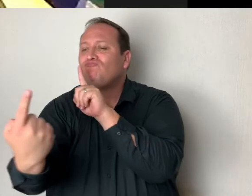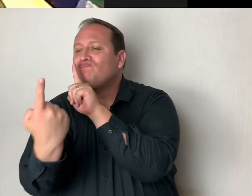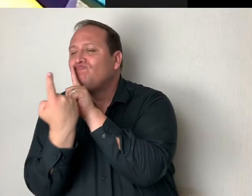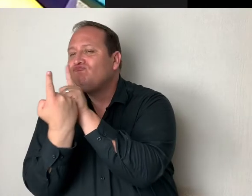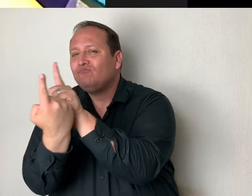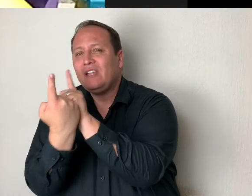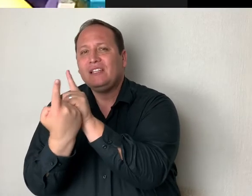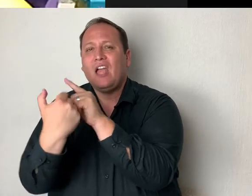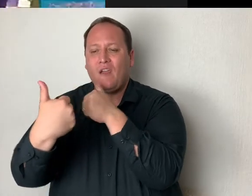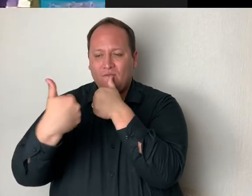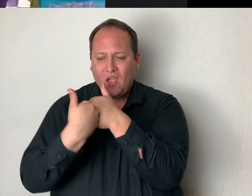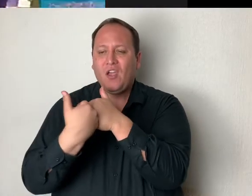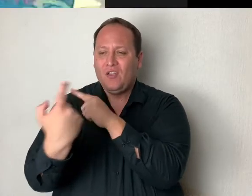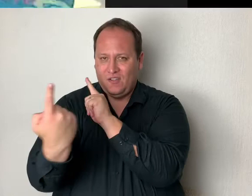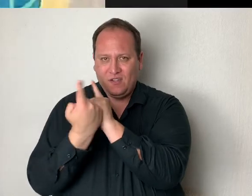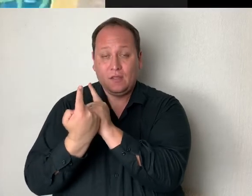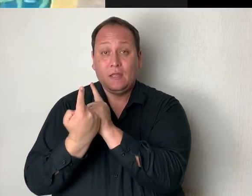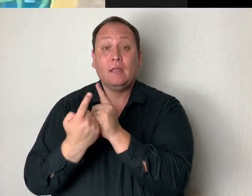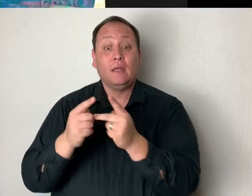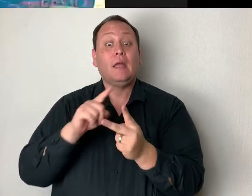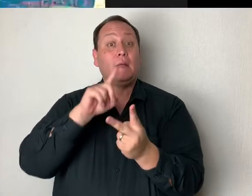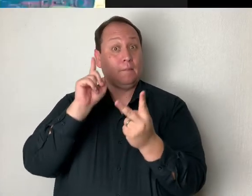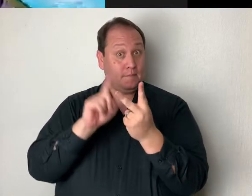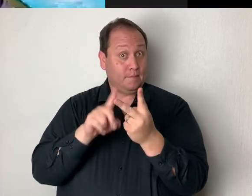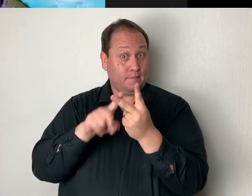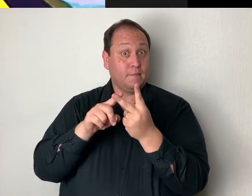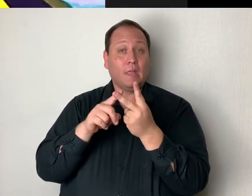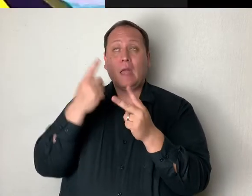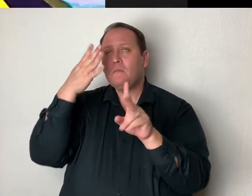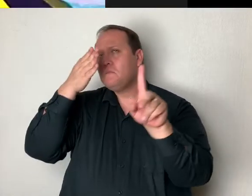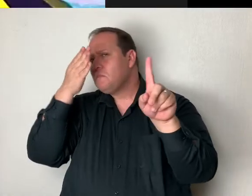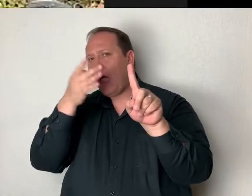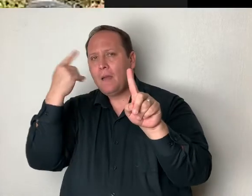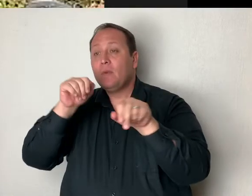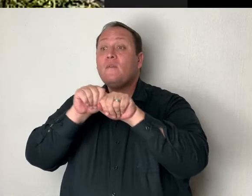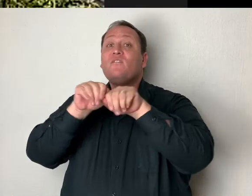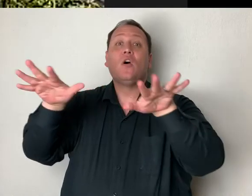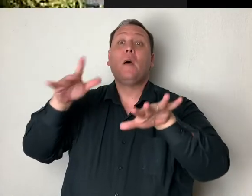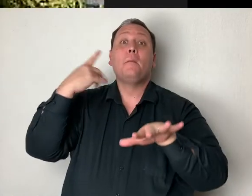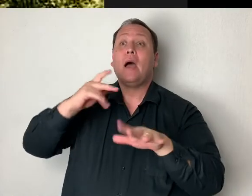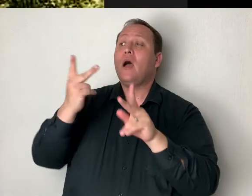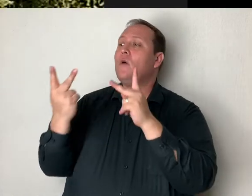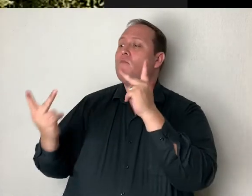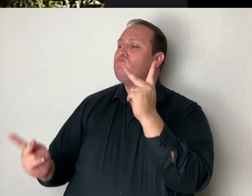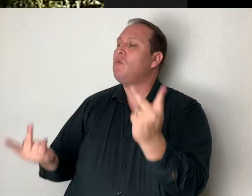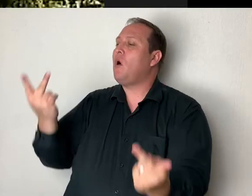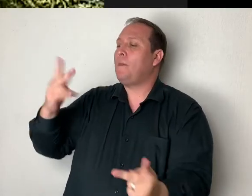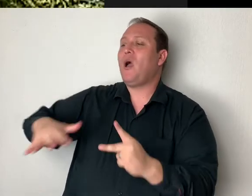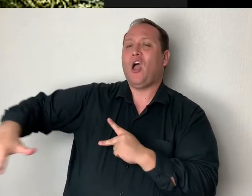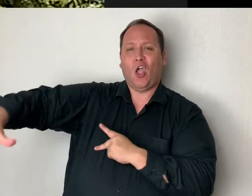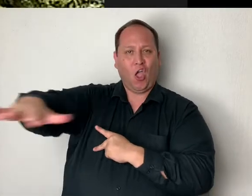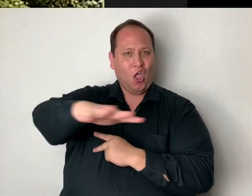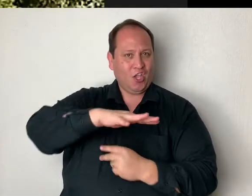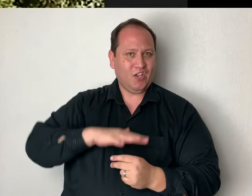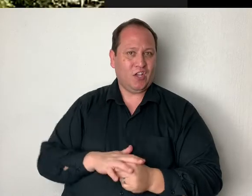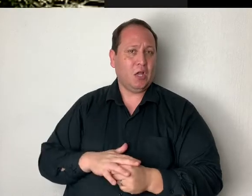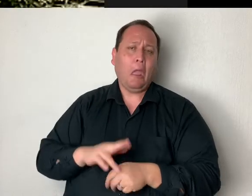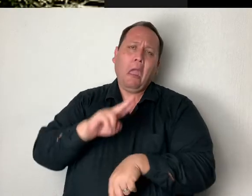the second purpose of the garden is to promote native flora of the region. So it's all native plants within our